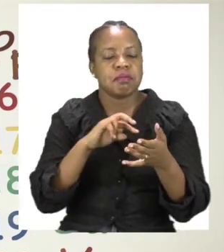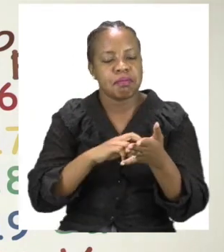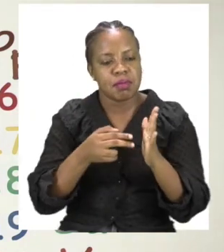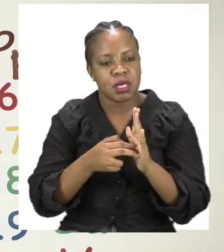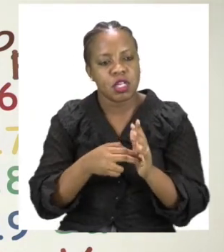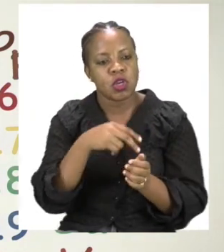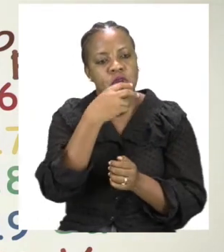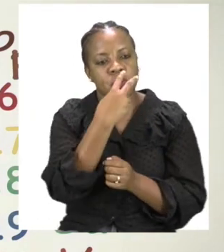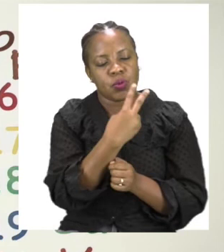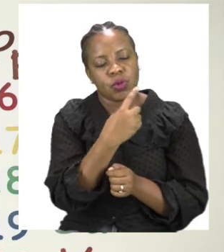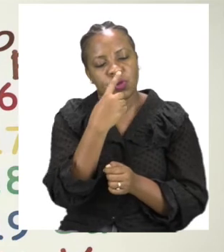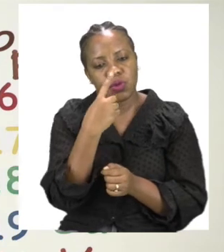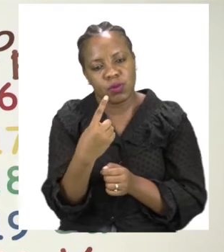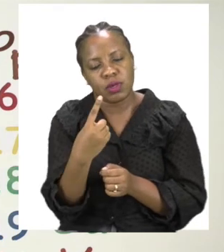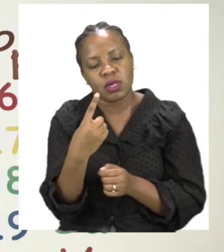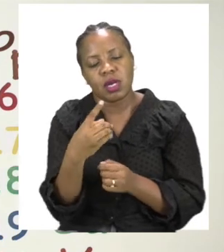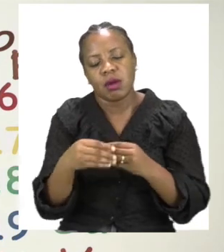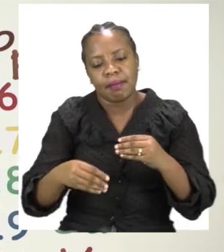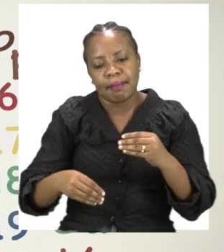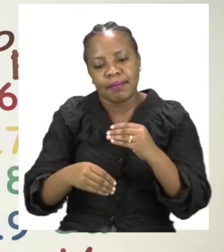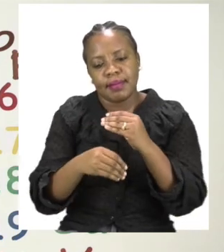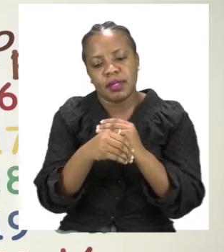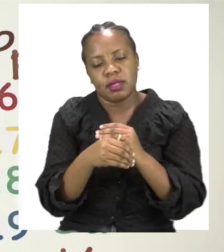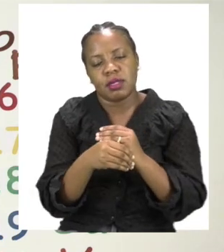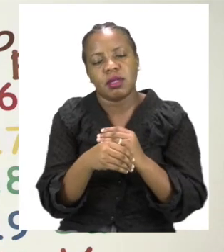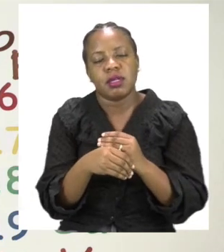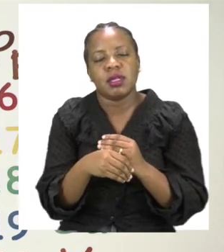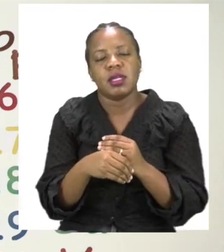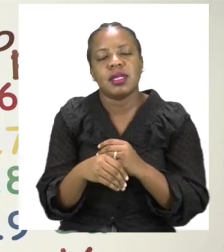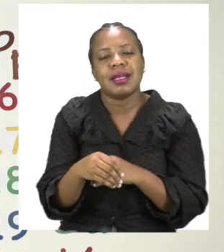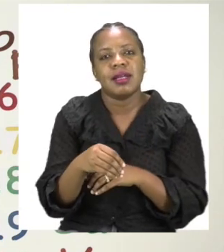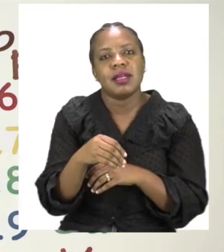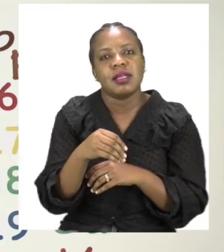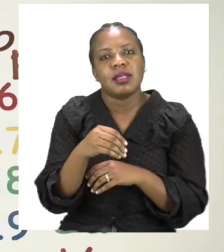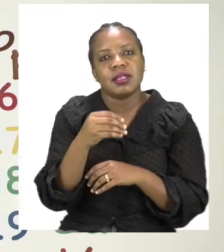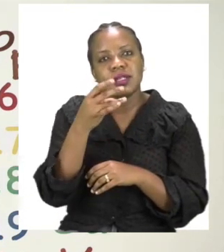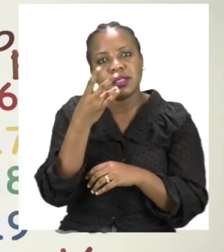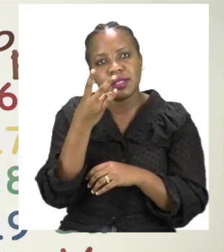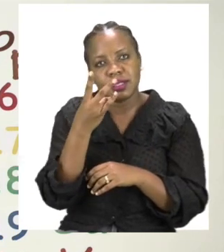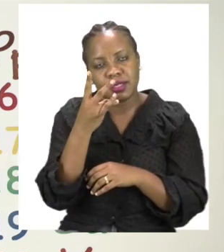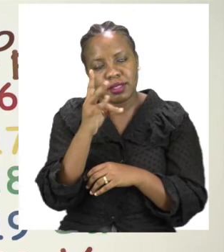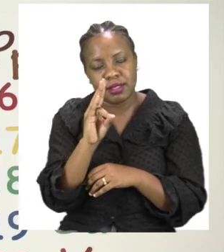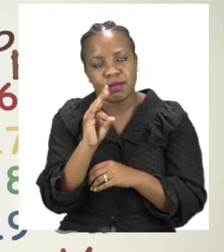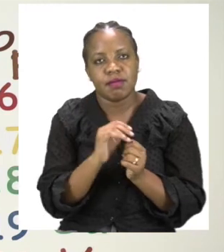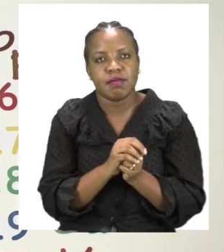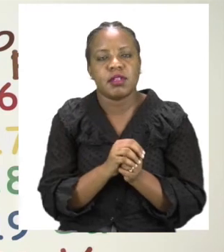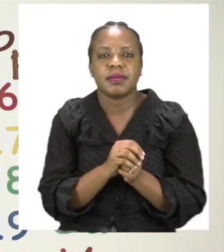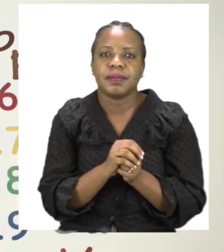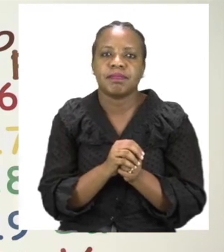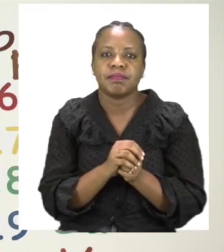thieves plus 7 robbers, that means we are adding. Now we can do it using either